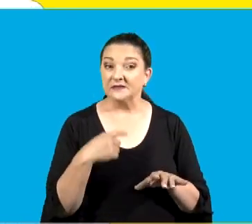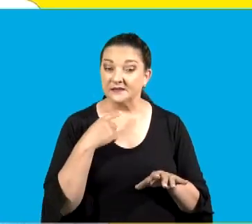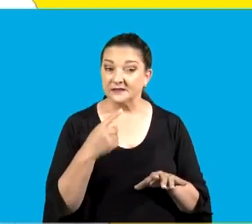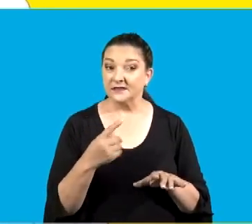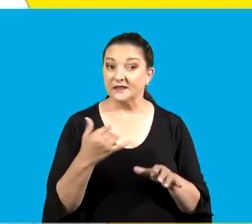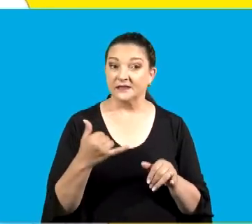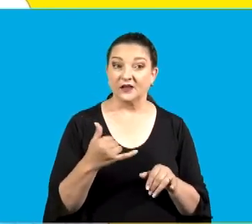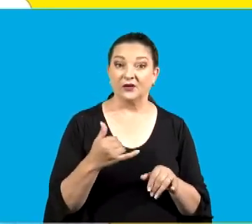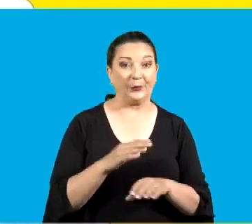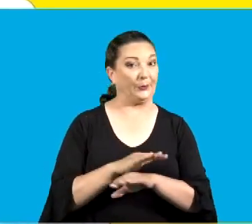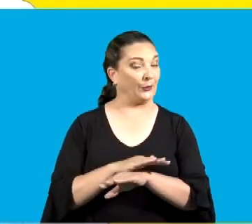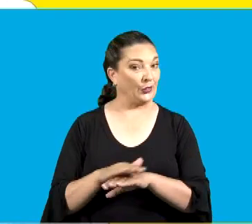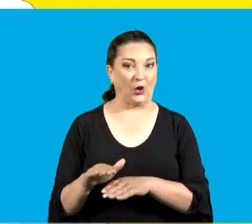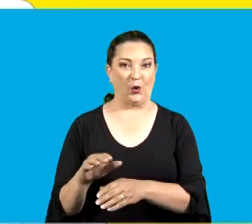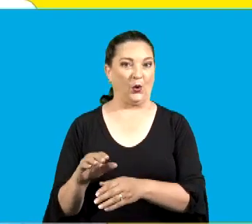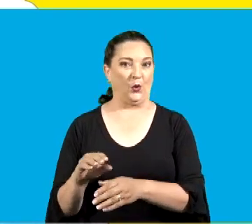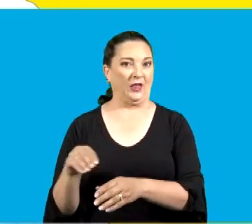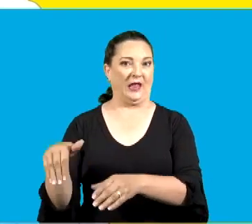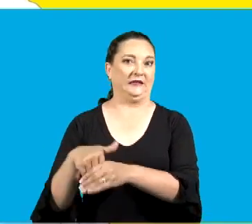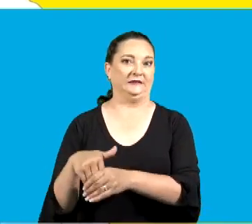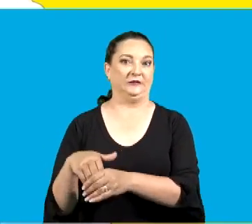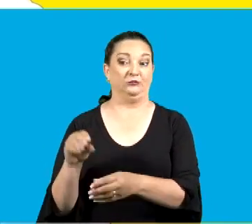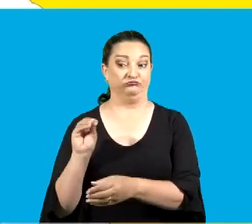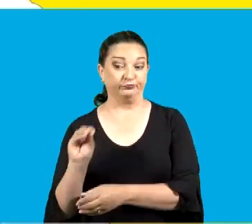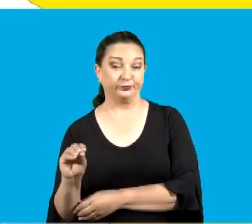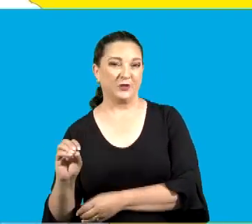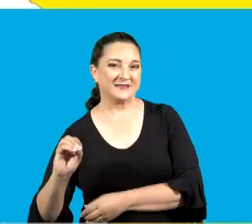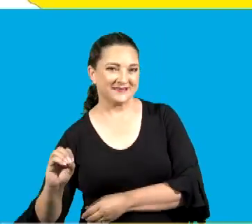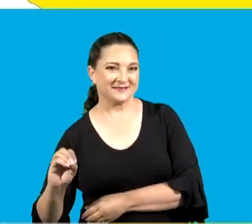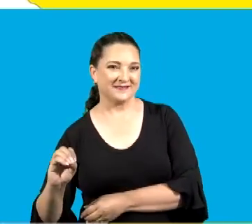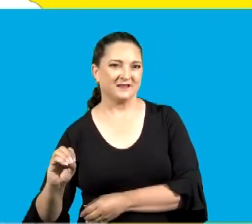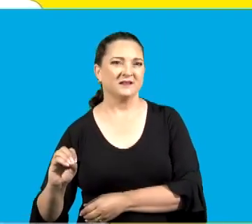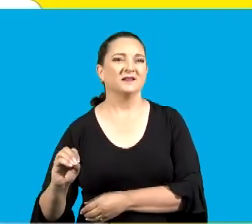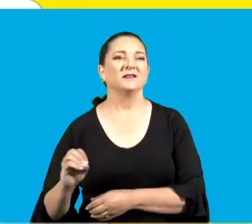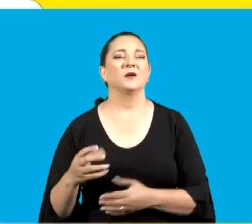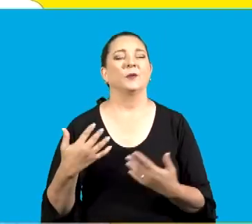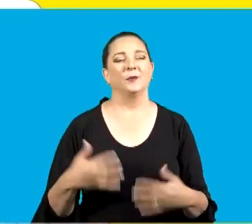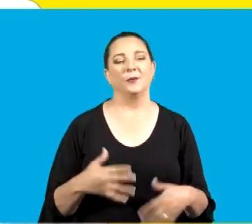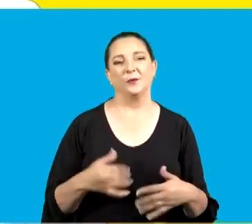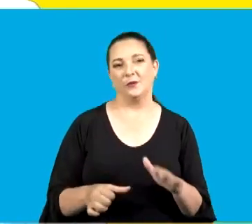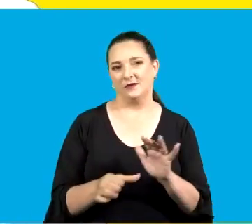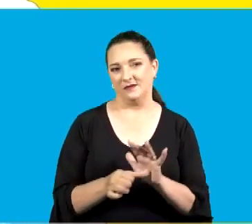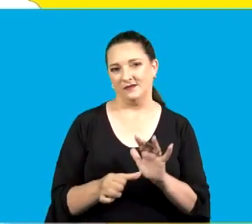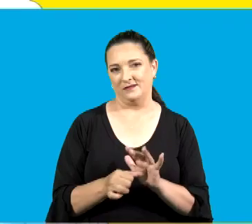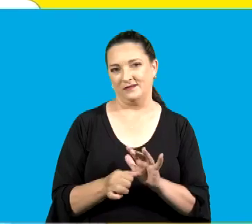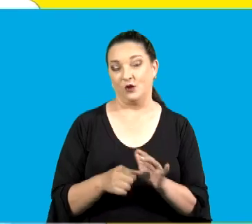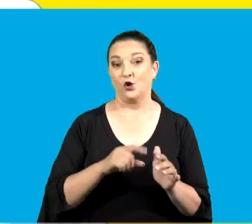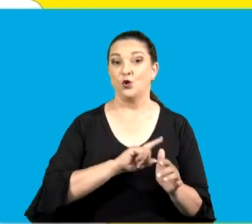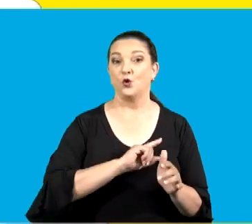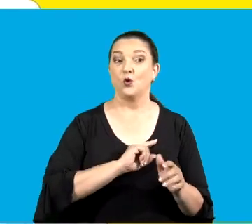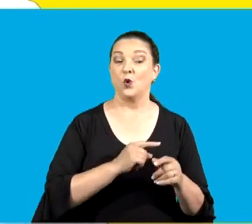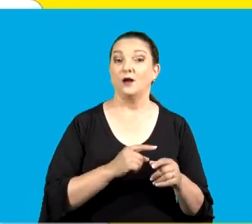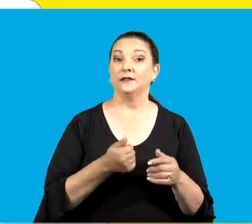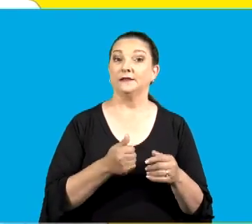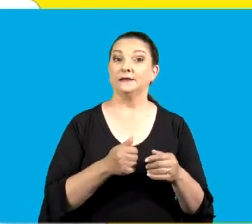record no entry or put a 0. In this case, we're going to be putting a 0. Very important that you follow